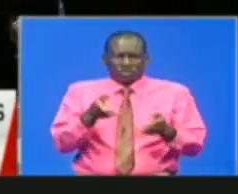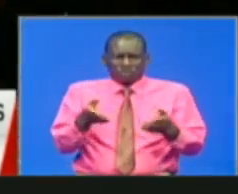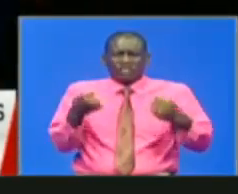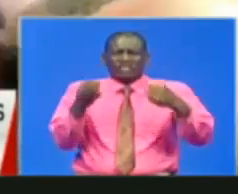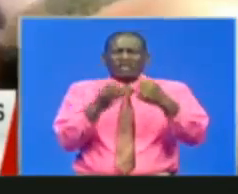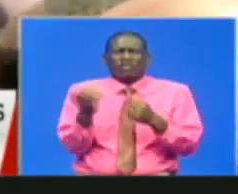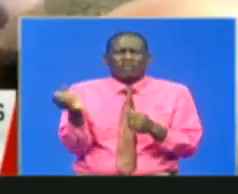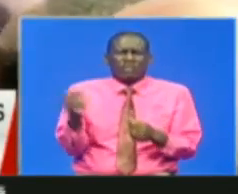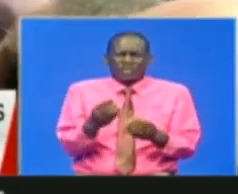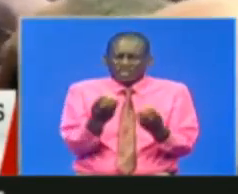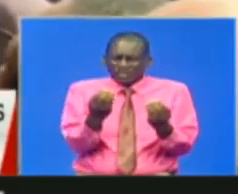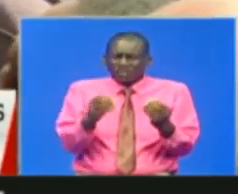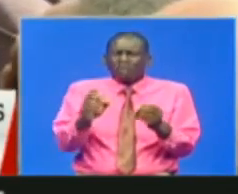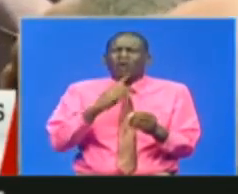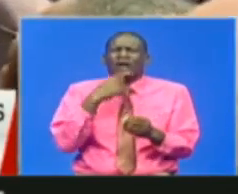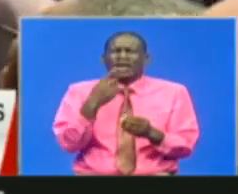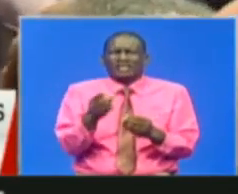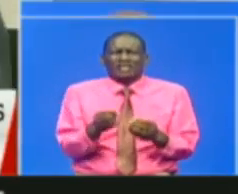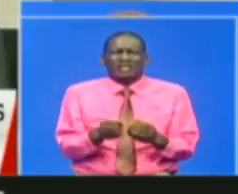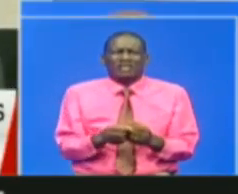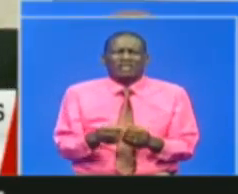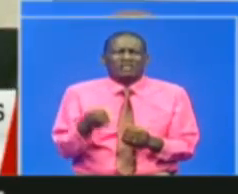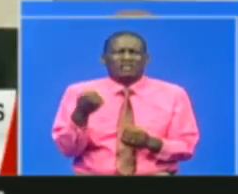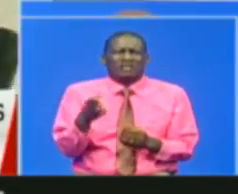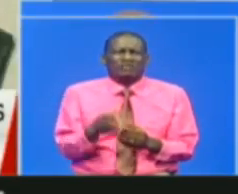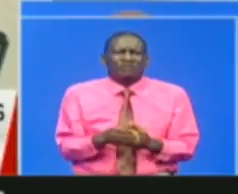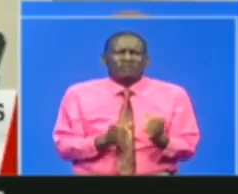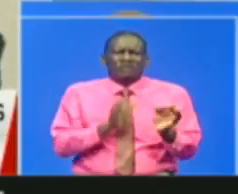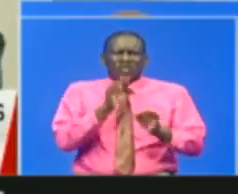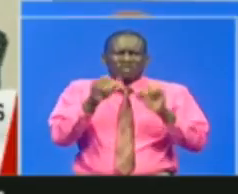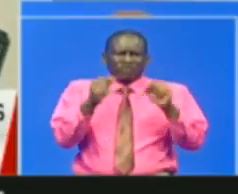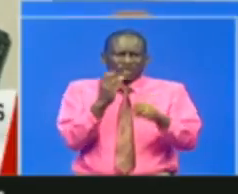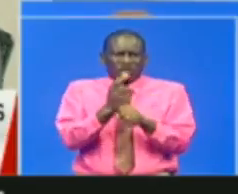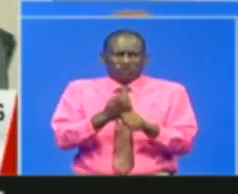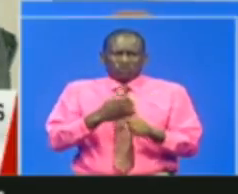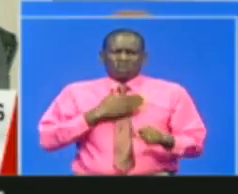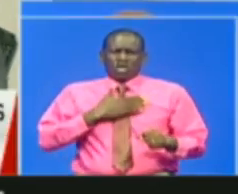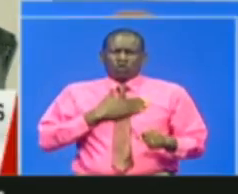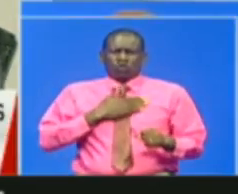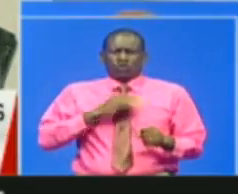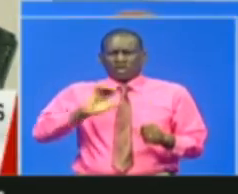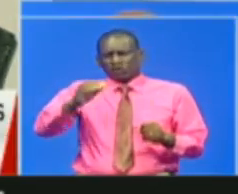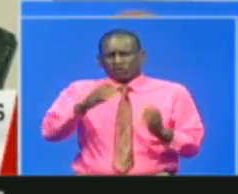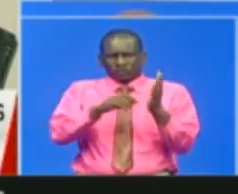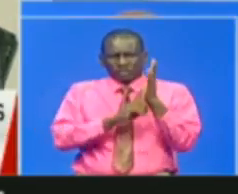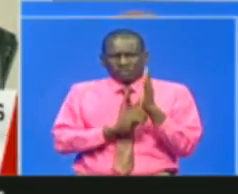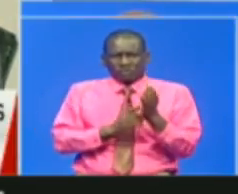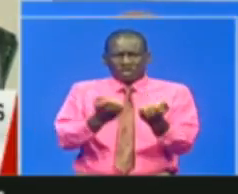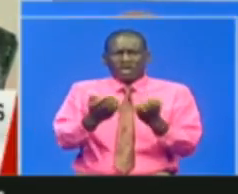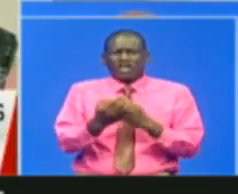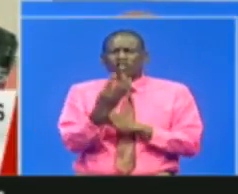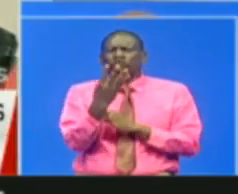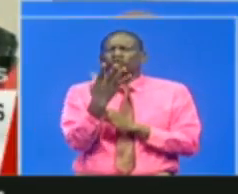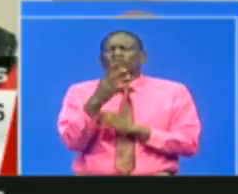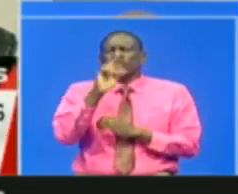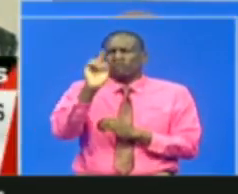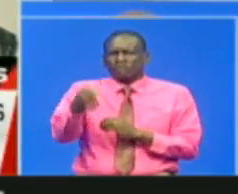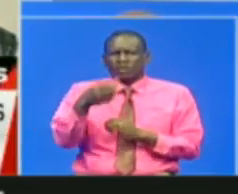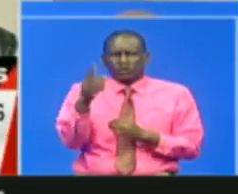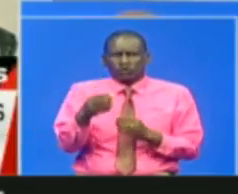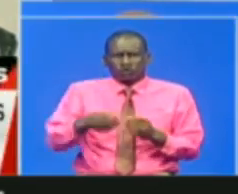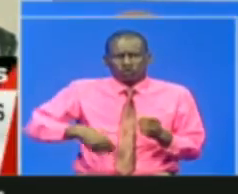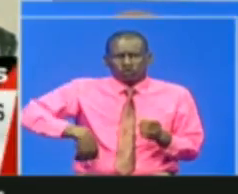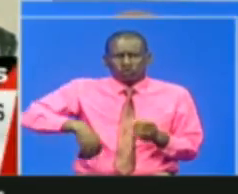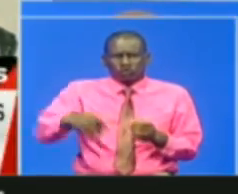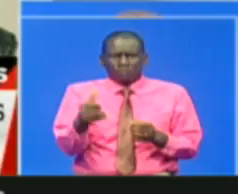simplest answer, it's said, is often the right one. If I can use my own county, I'll need 45 million to pay